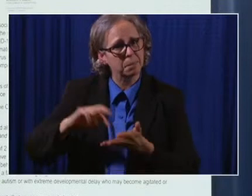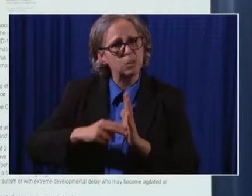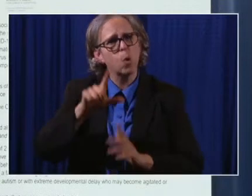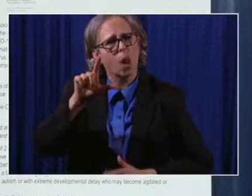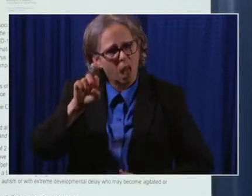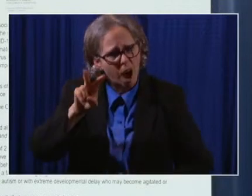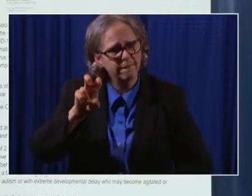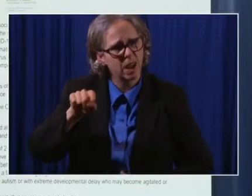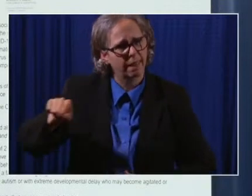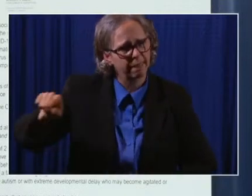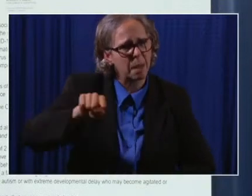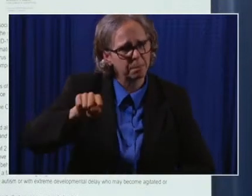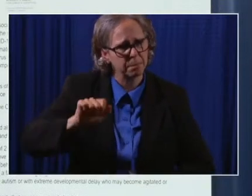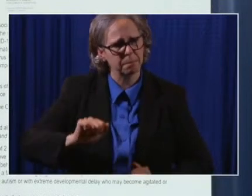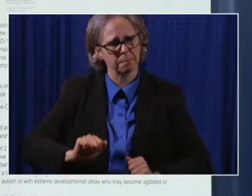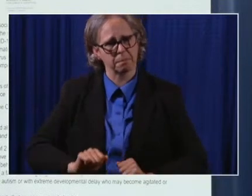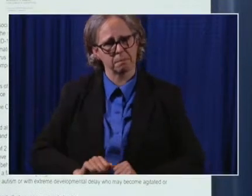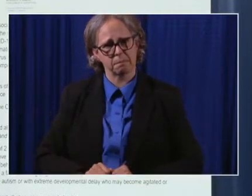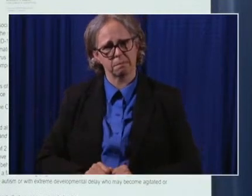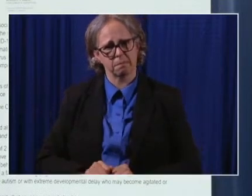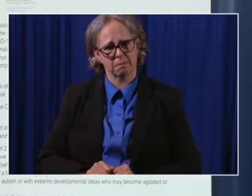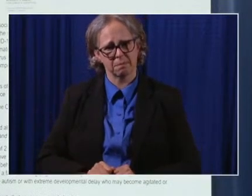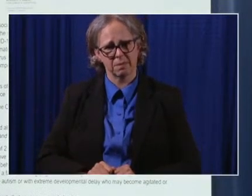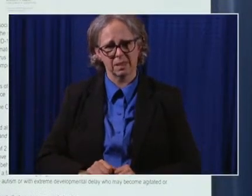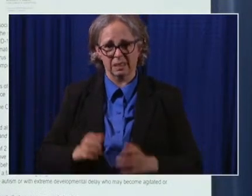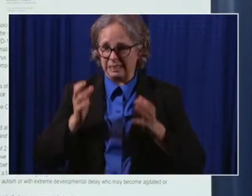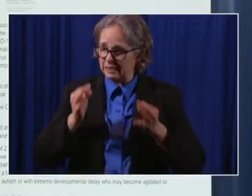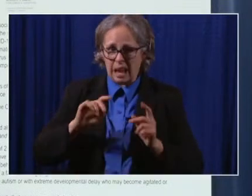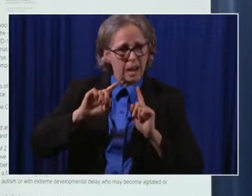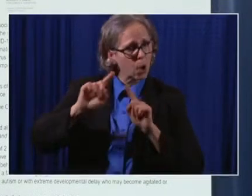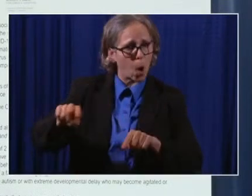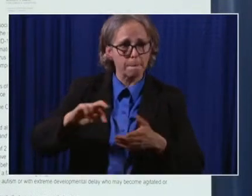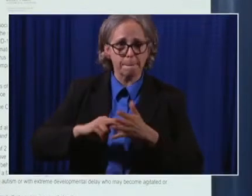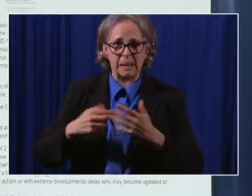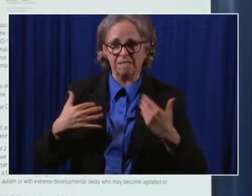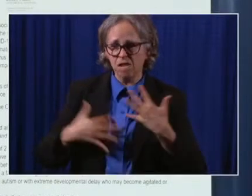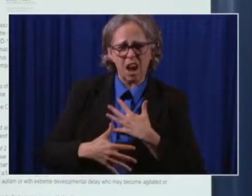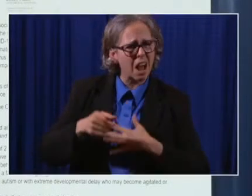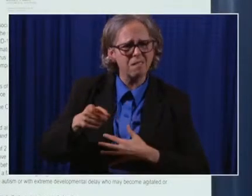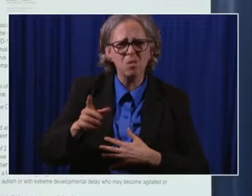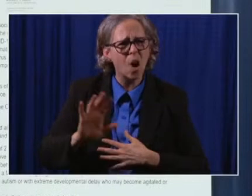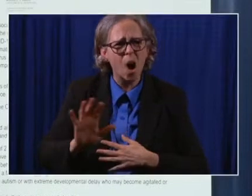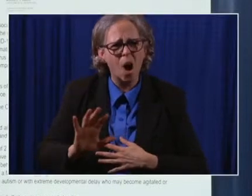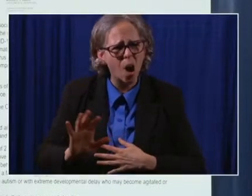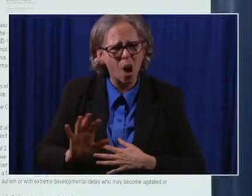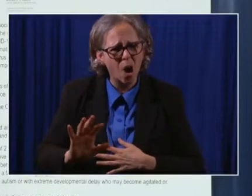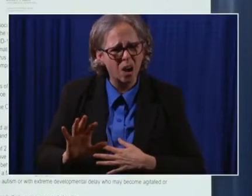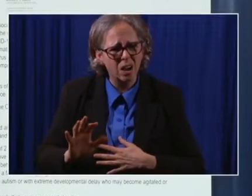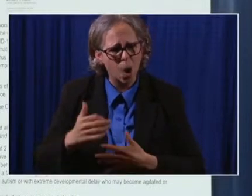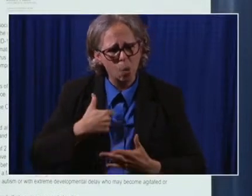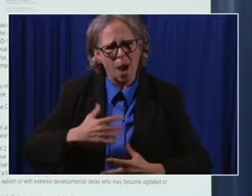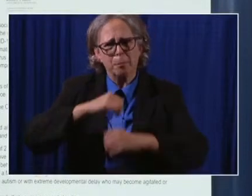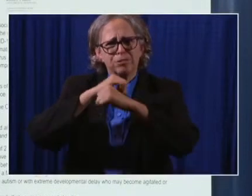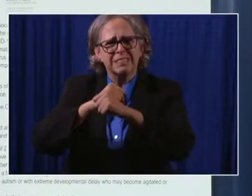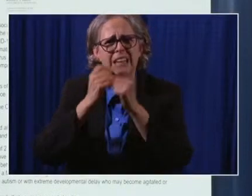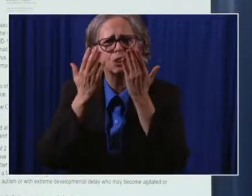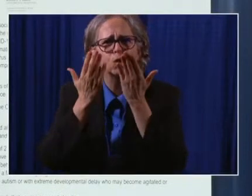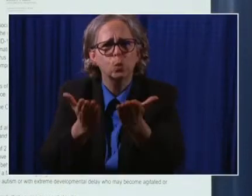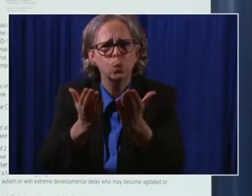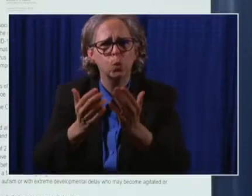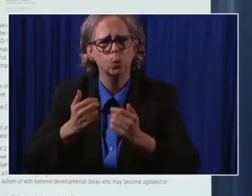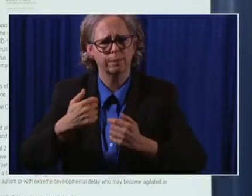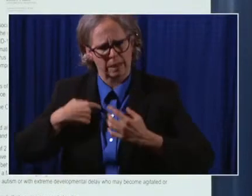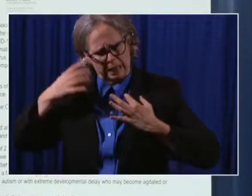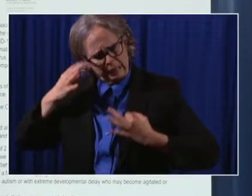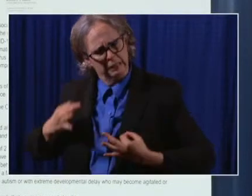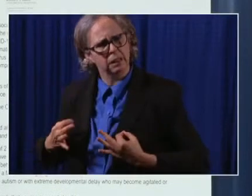It really says to that person, not that you're afraid of them, but that you want to protect them